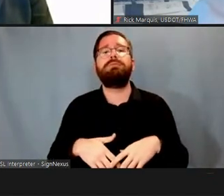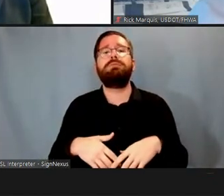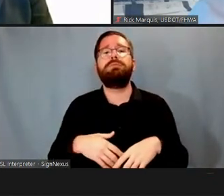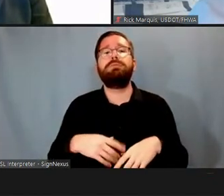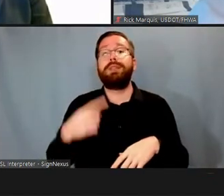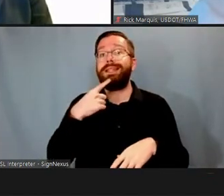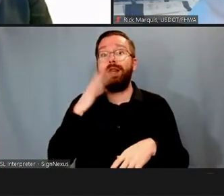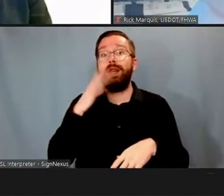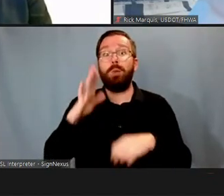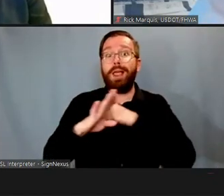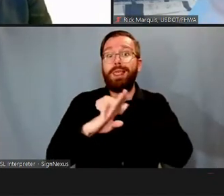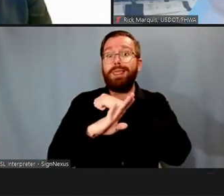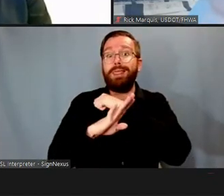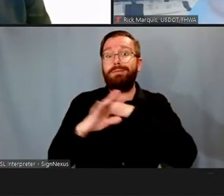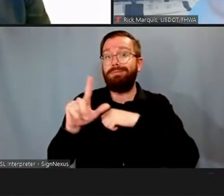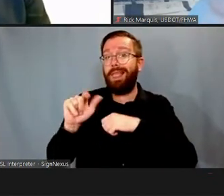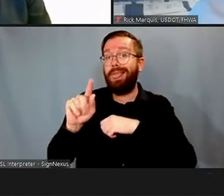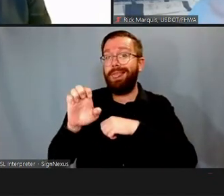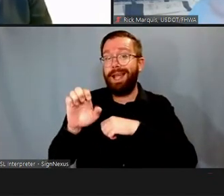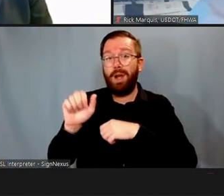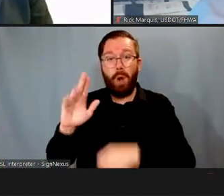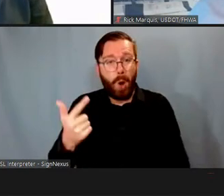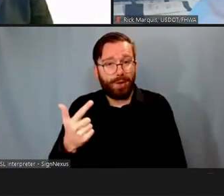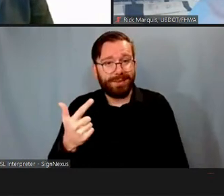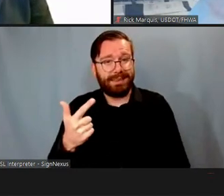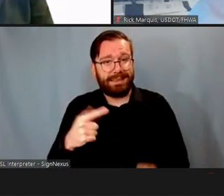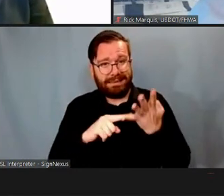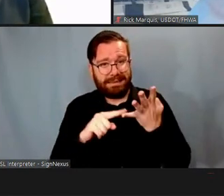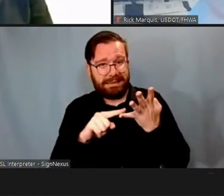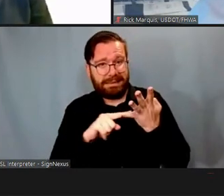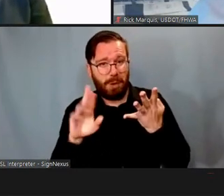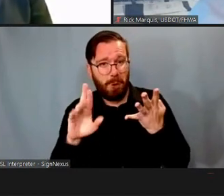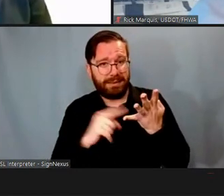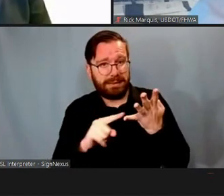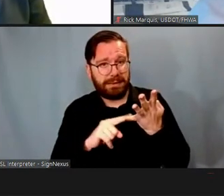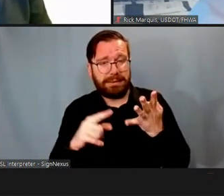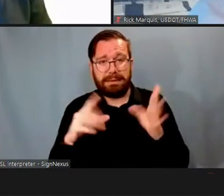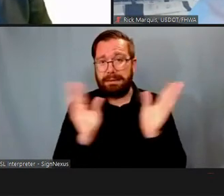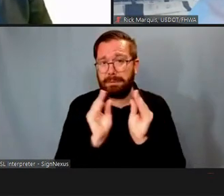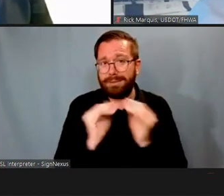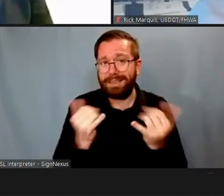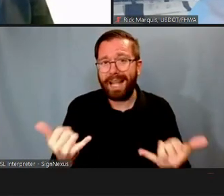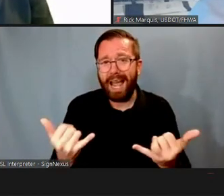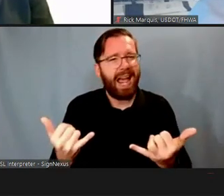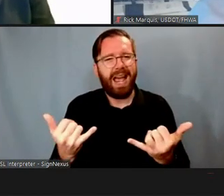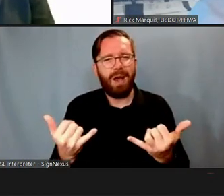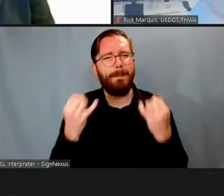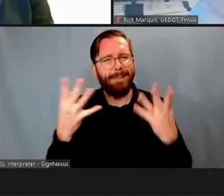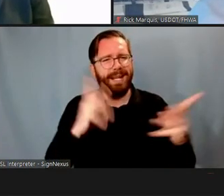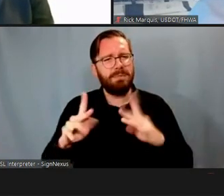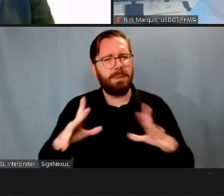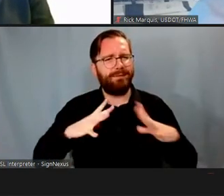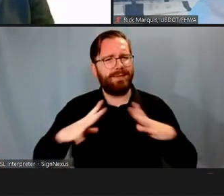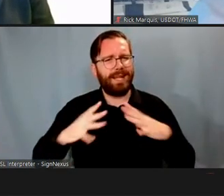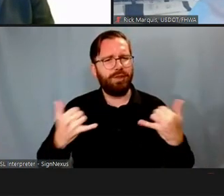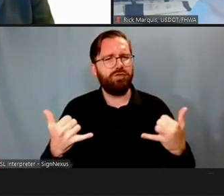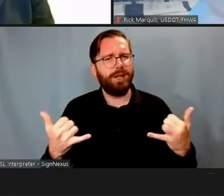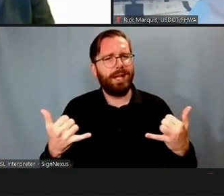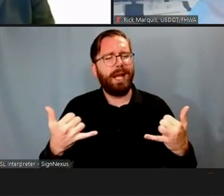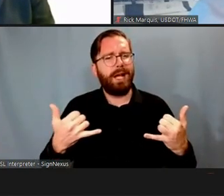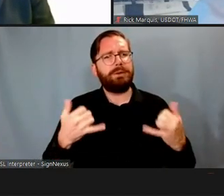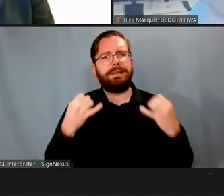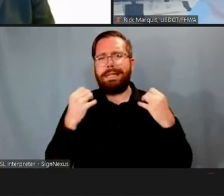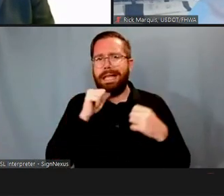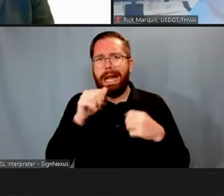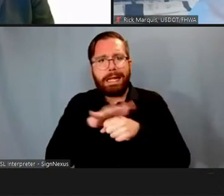on vacation i also believe two weeks between the ea release and the public hearings is not sufficient given the immense nature of the document i hope you will